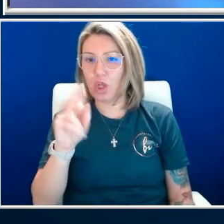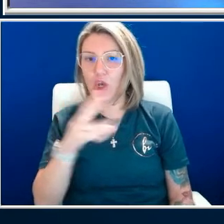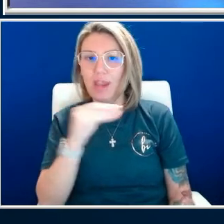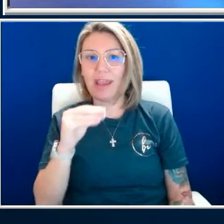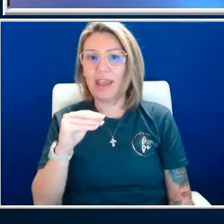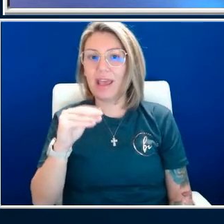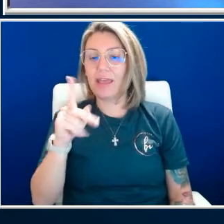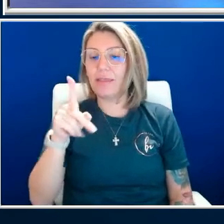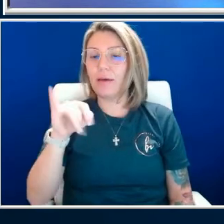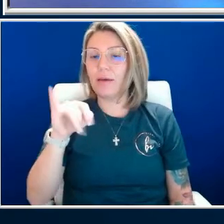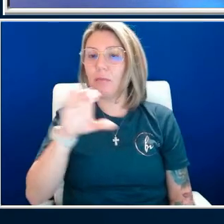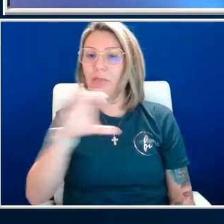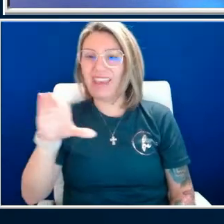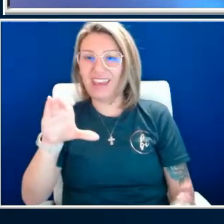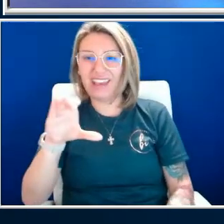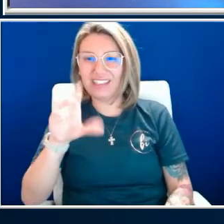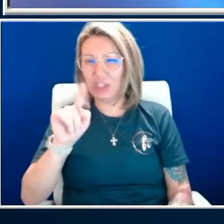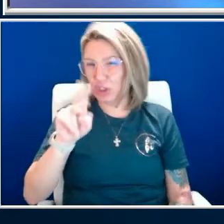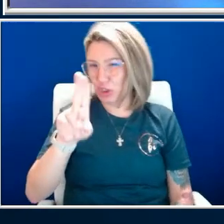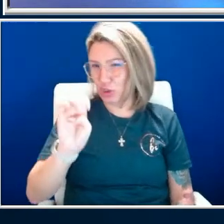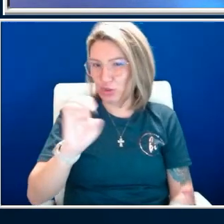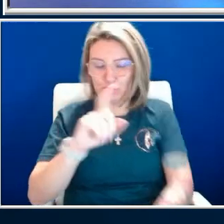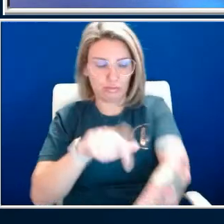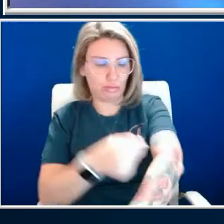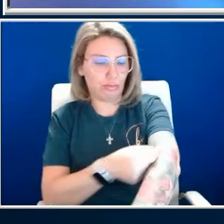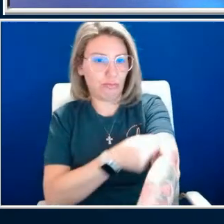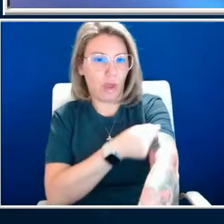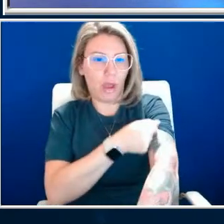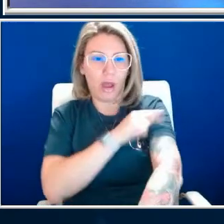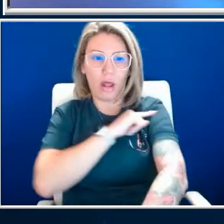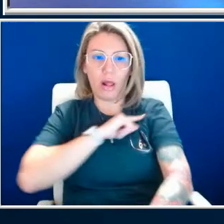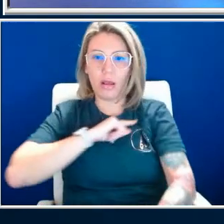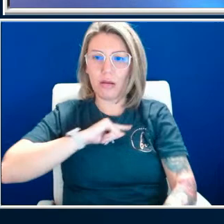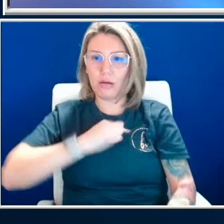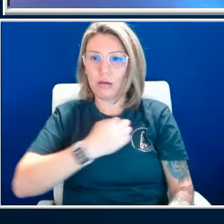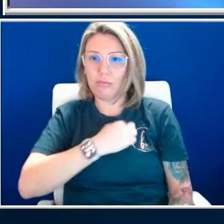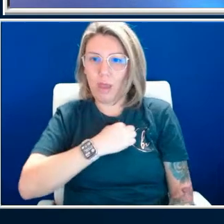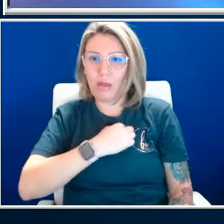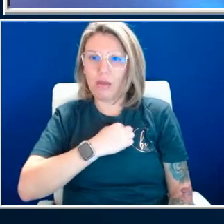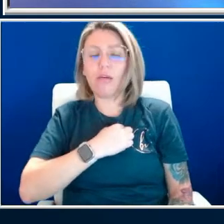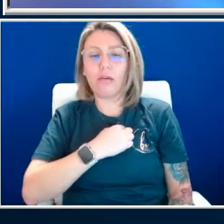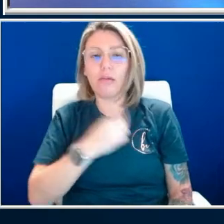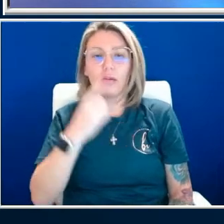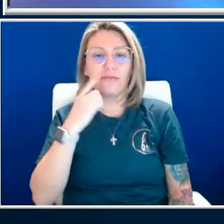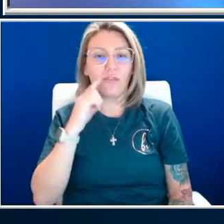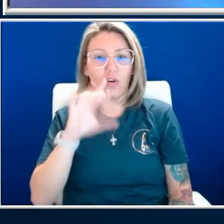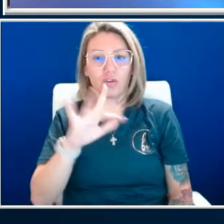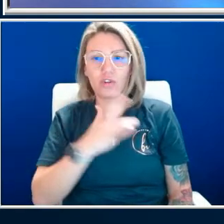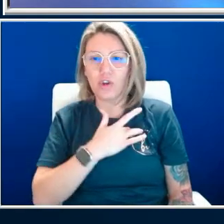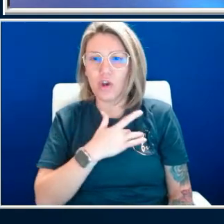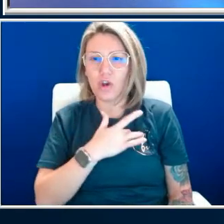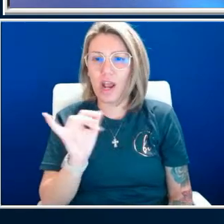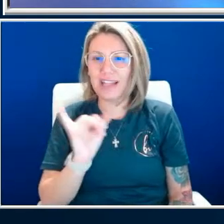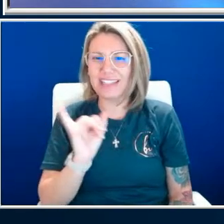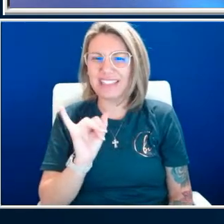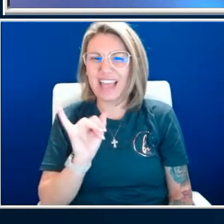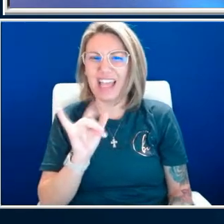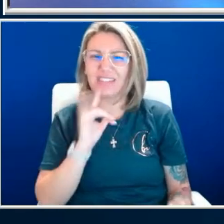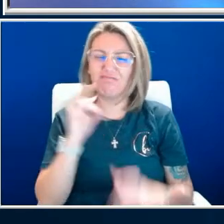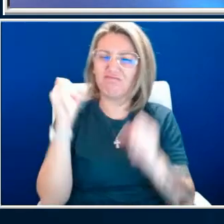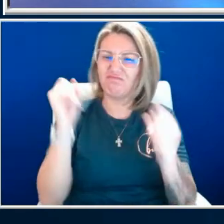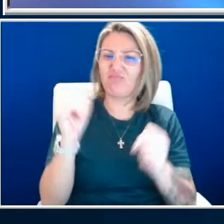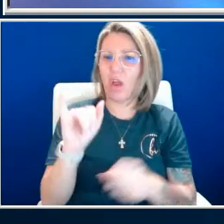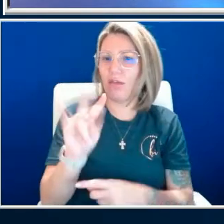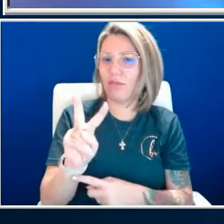that runs from your upper arm through a vein and into your heart. It's kind of like a sturdier IV. You had